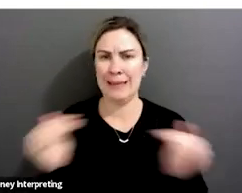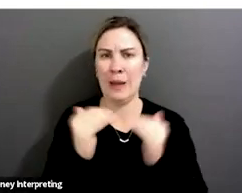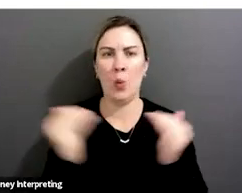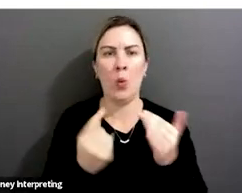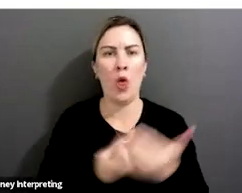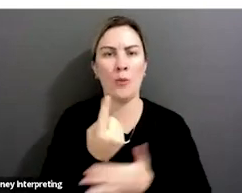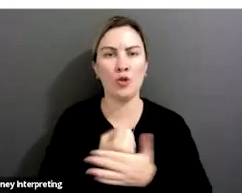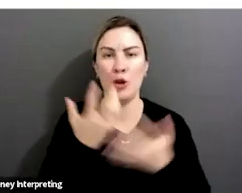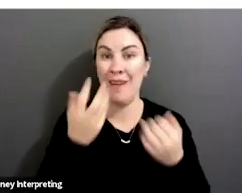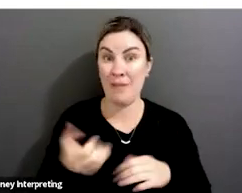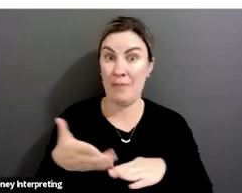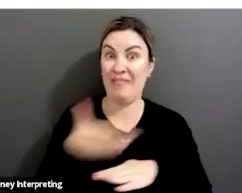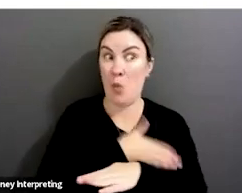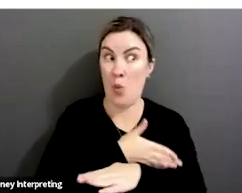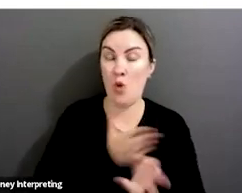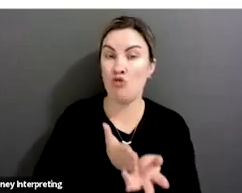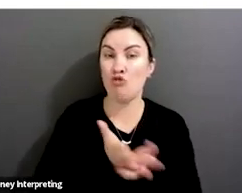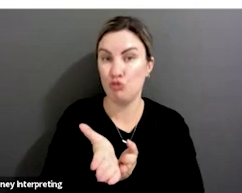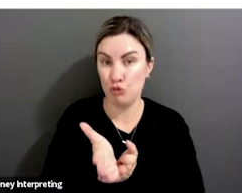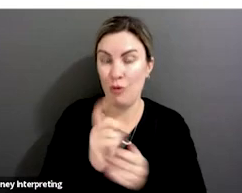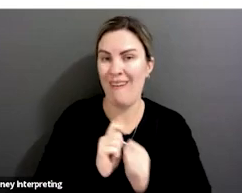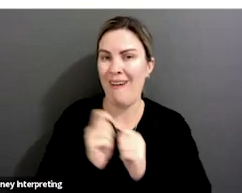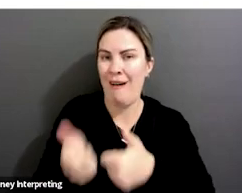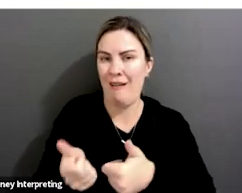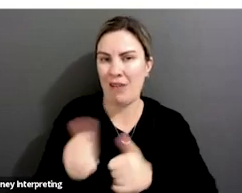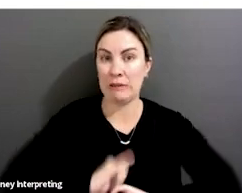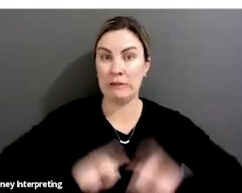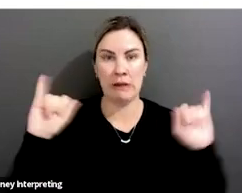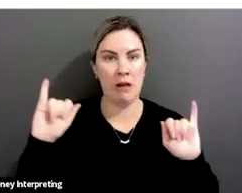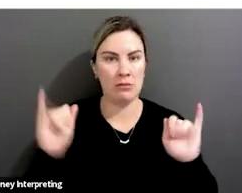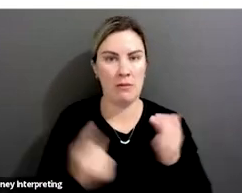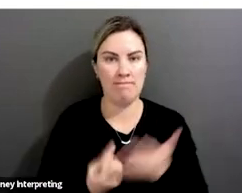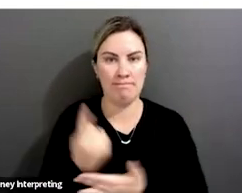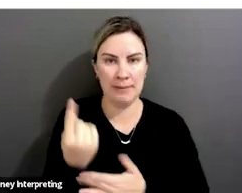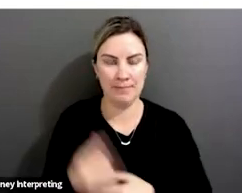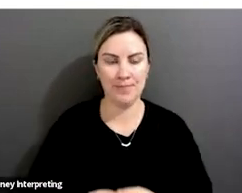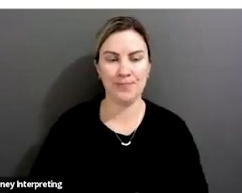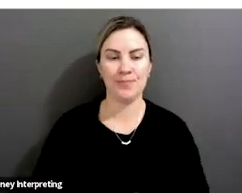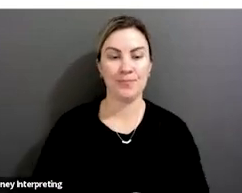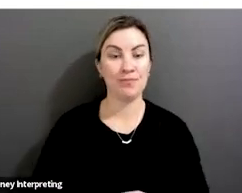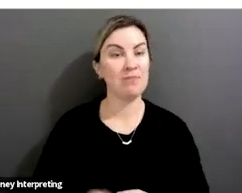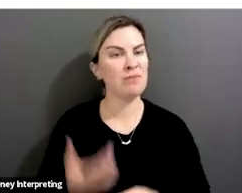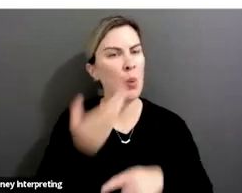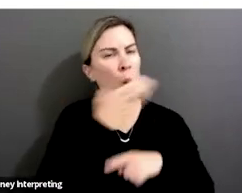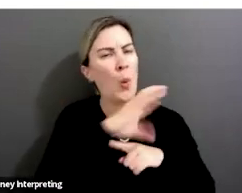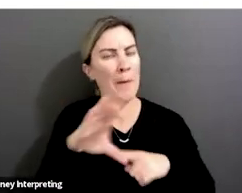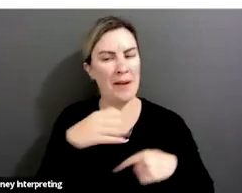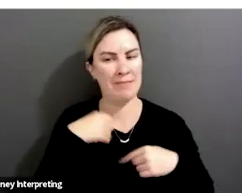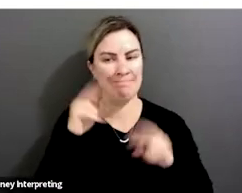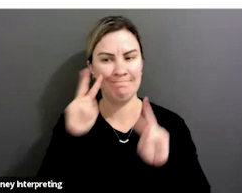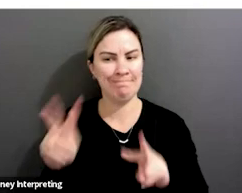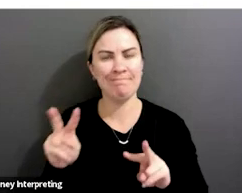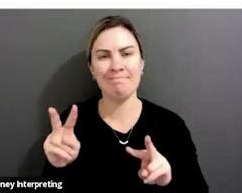during, and after a disaster. During these webinars, we have observed the strength of the partnership approach,